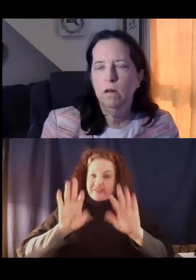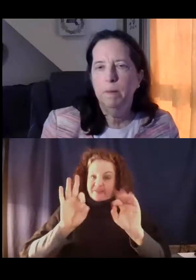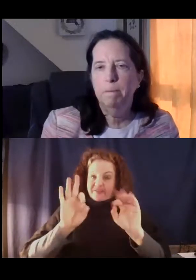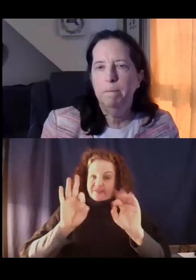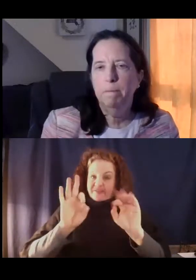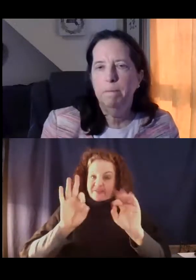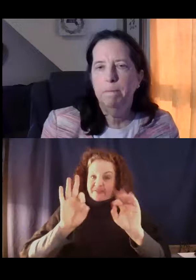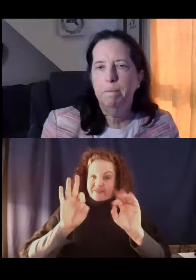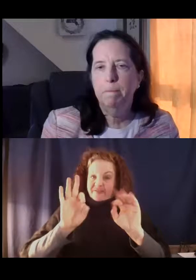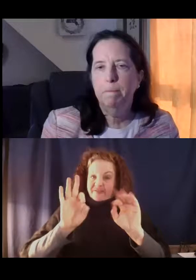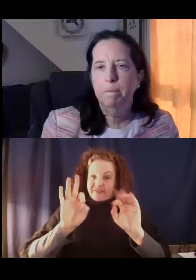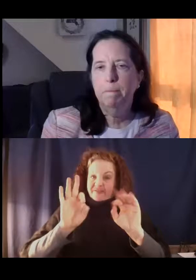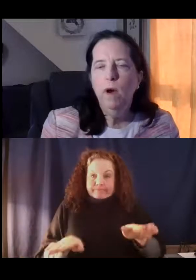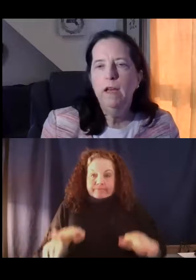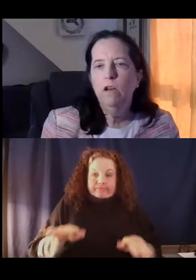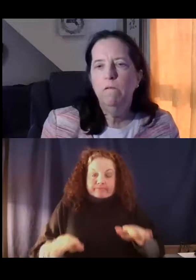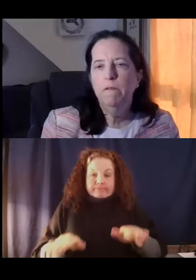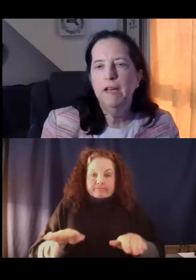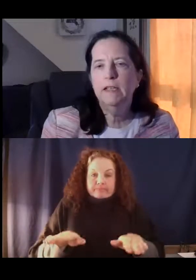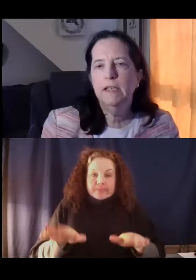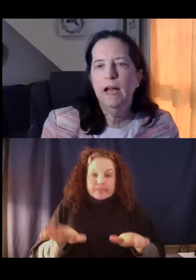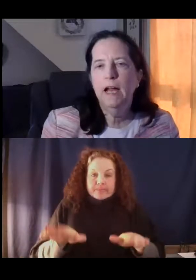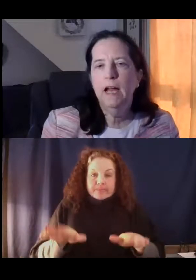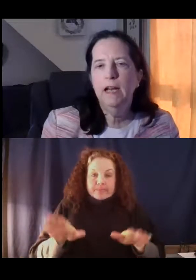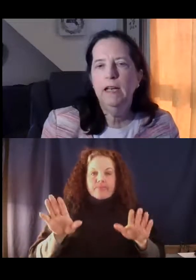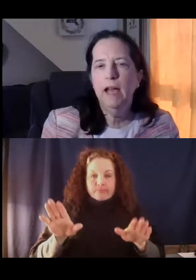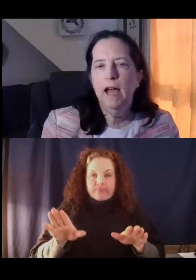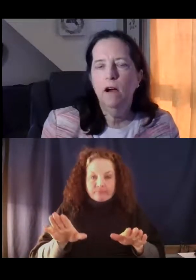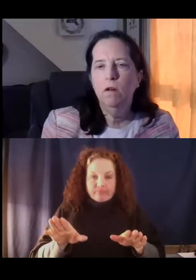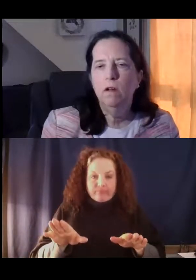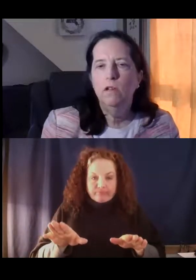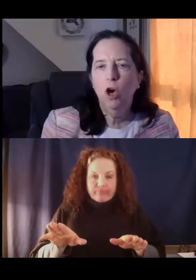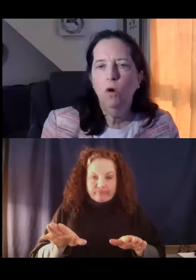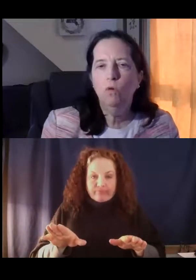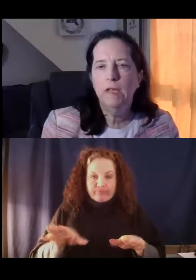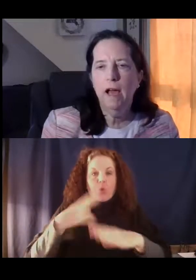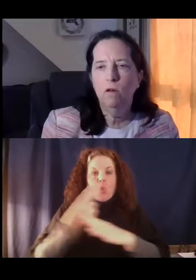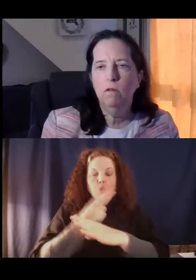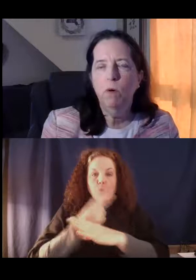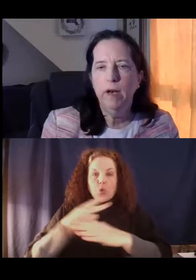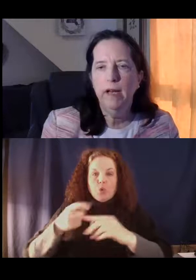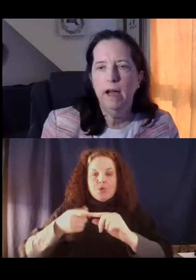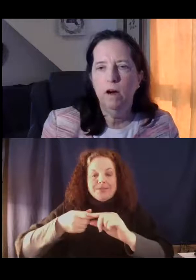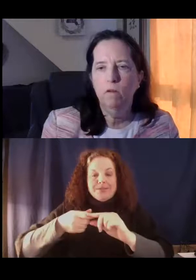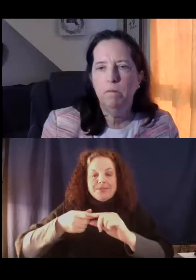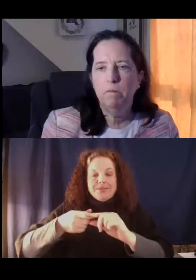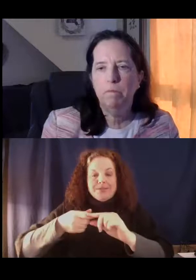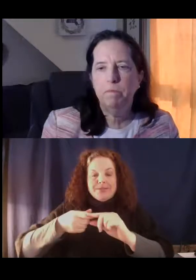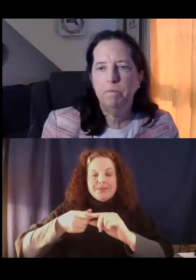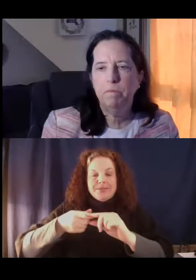guide dog. You want to point your feet slightly out, toes out, pointing